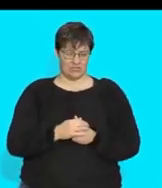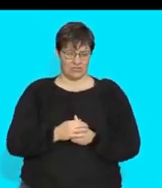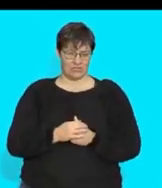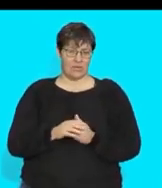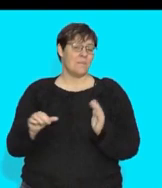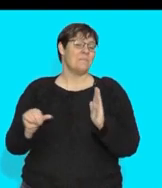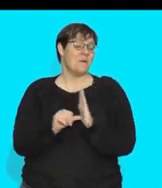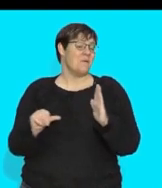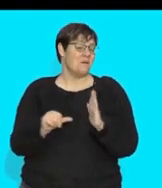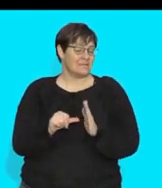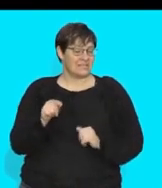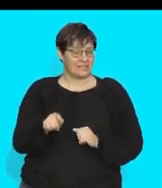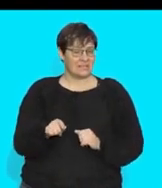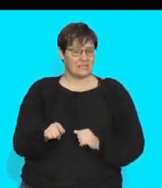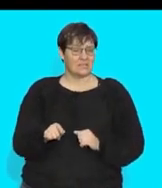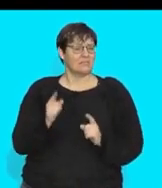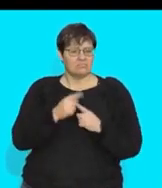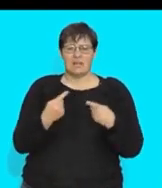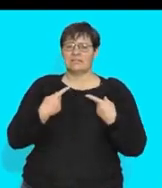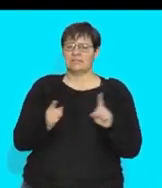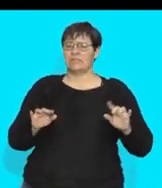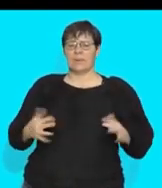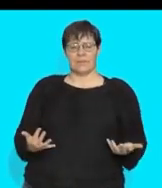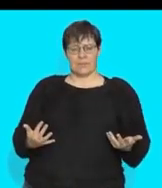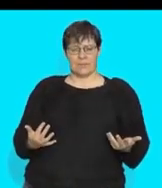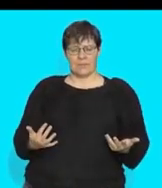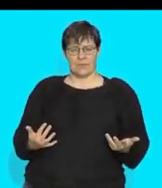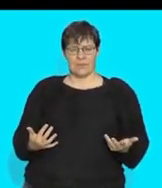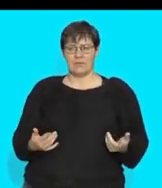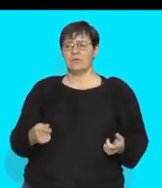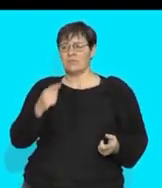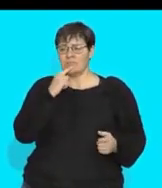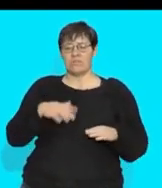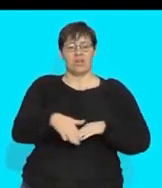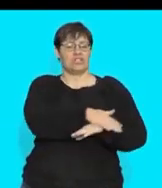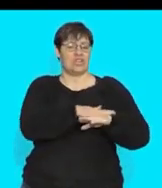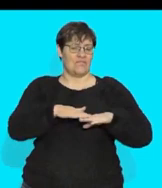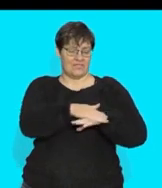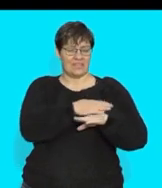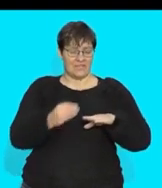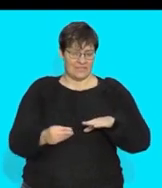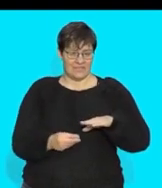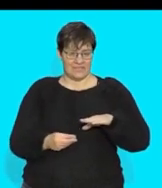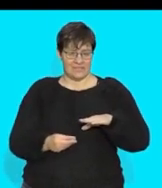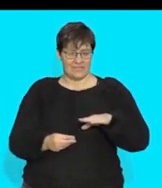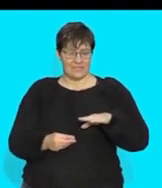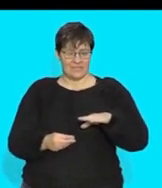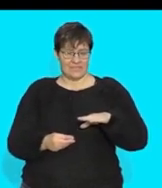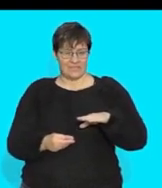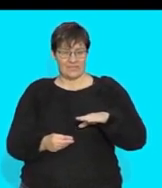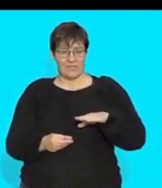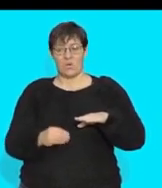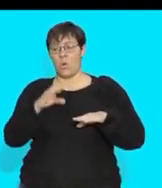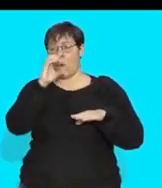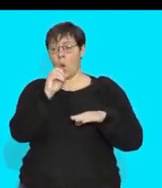how was it different is we had the surface, all right? We had a barrier, and the oxygen has to